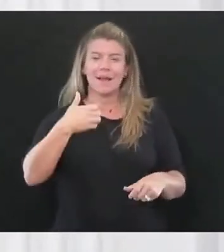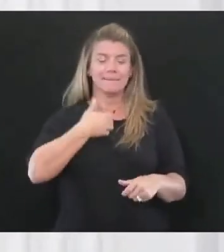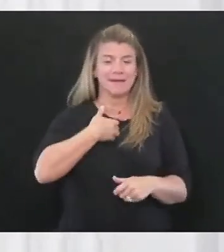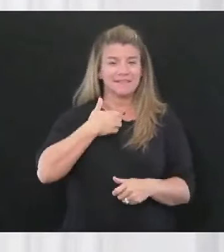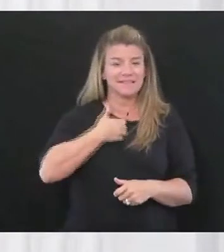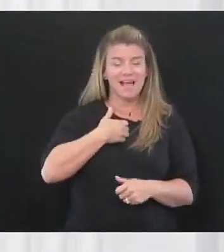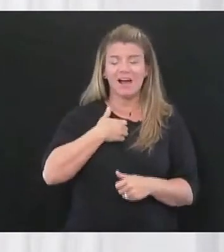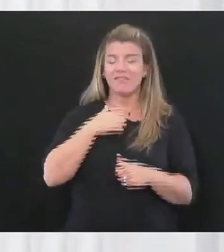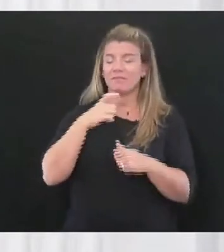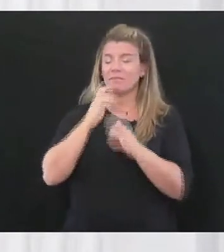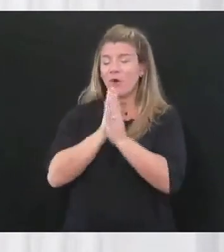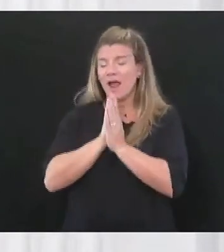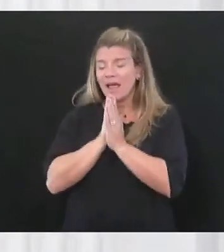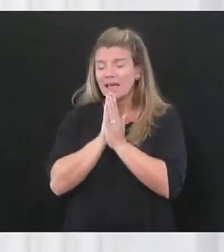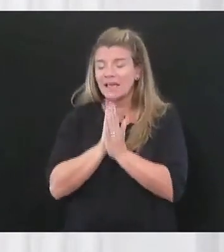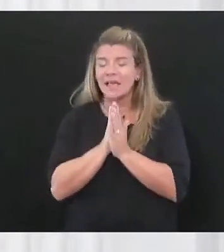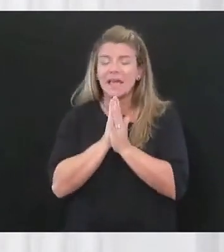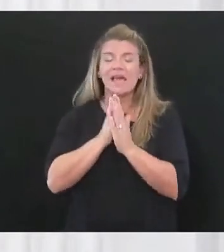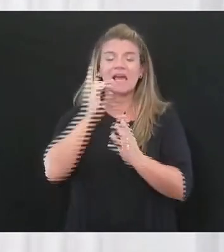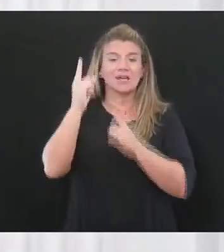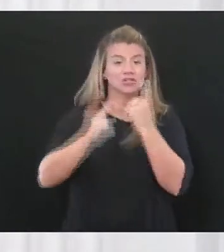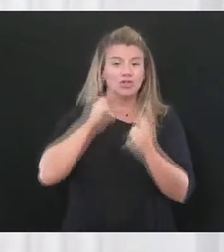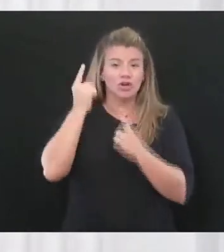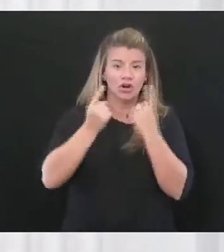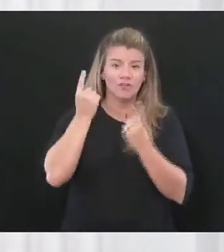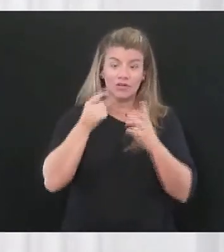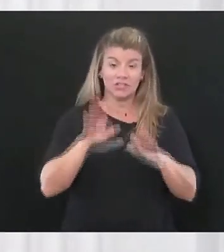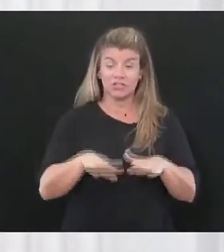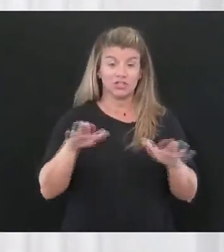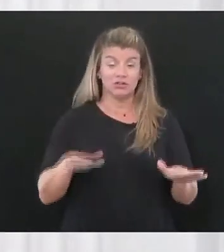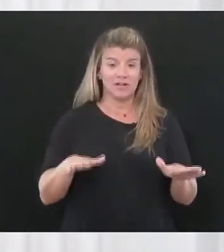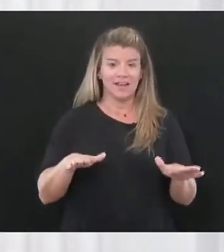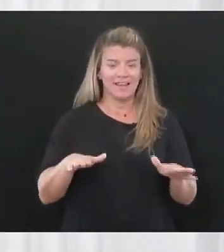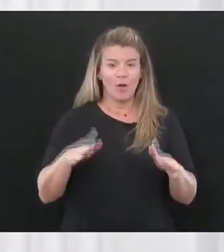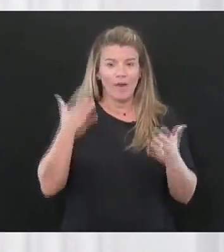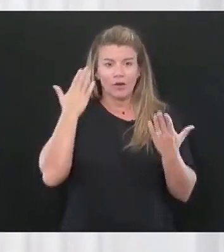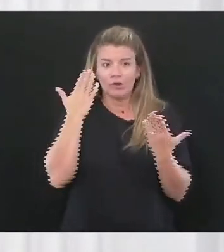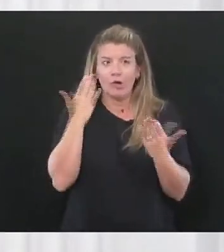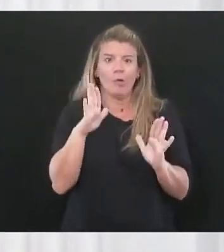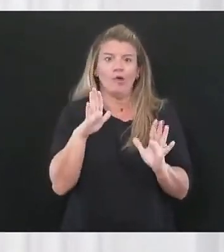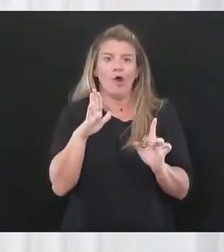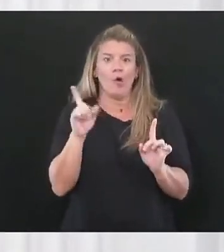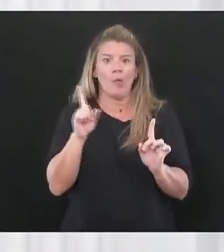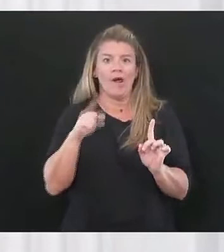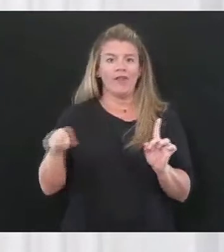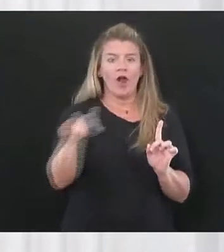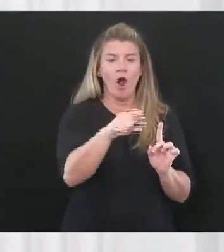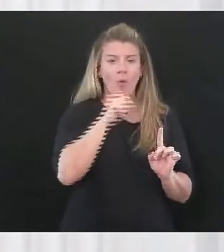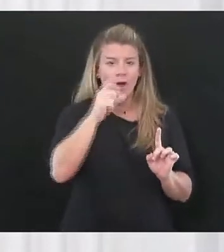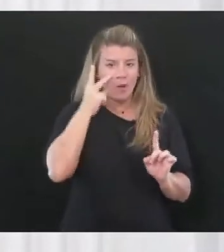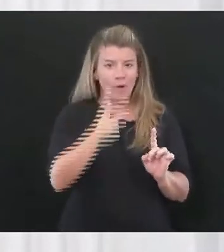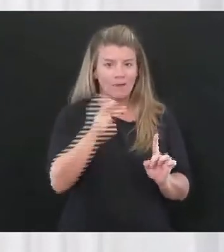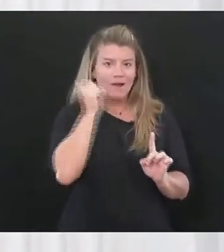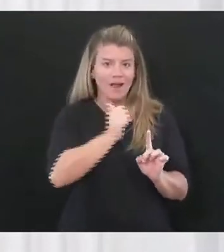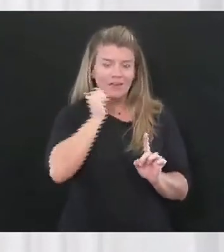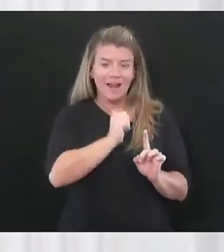lot of prayers, a lot of concern for the children that we don't have eyes on, the children that we hope are being fed and are taking advantage